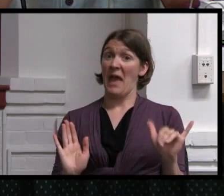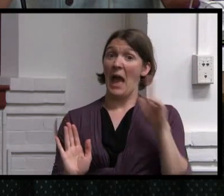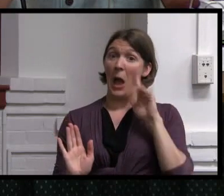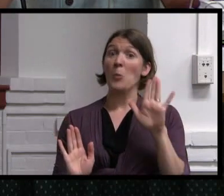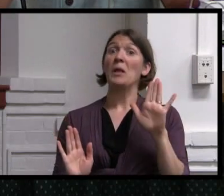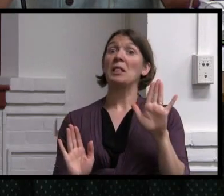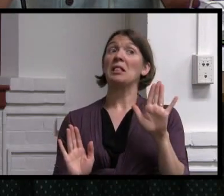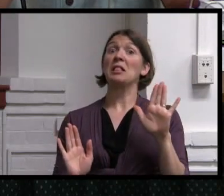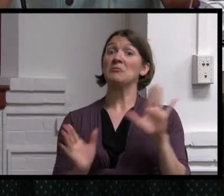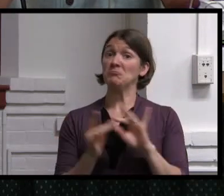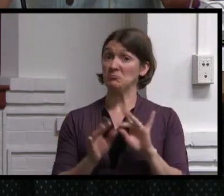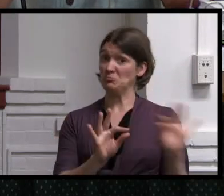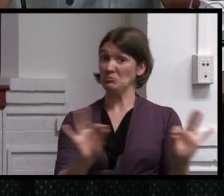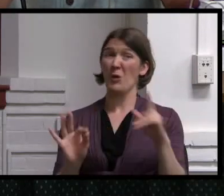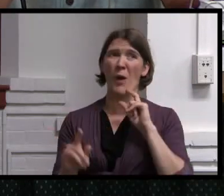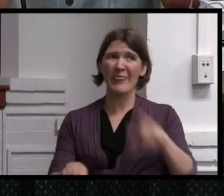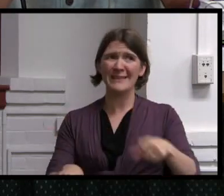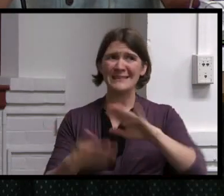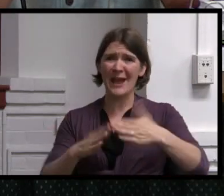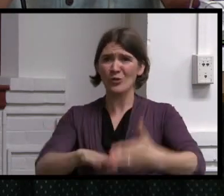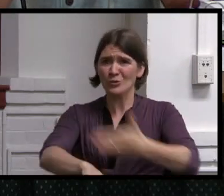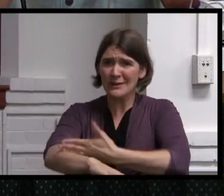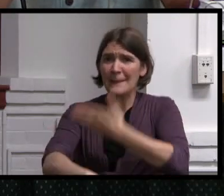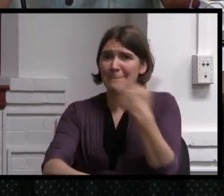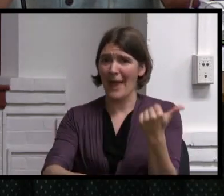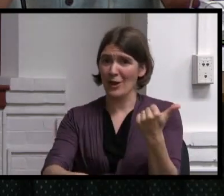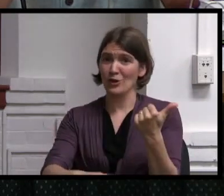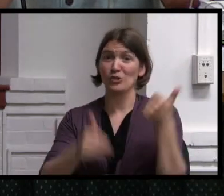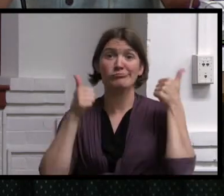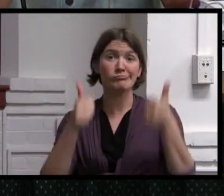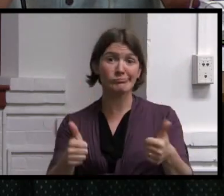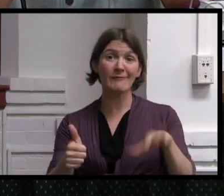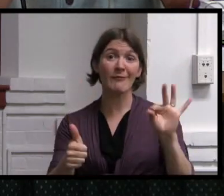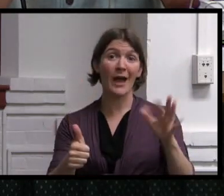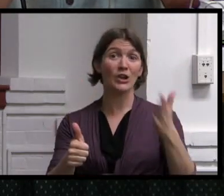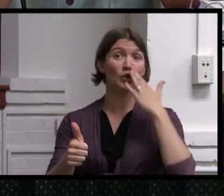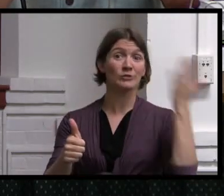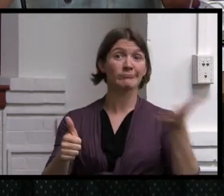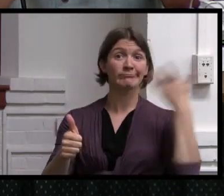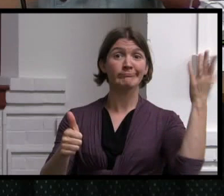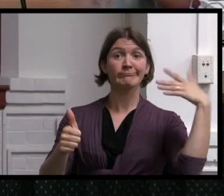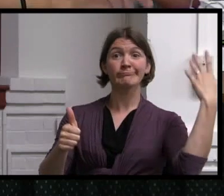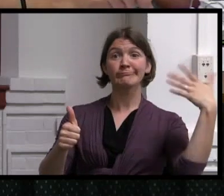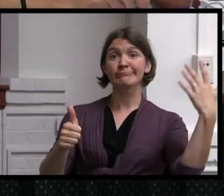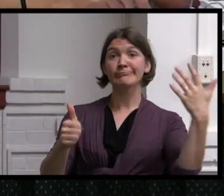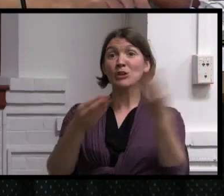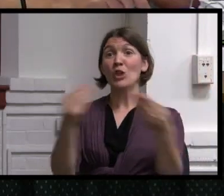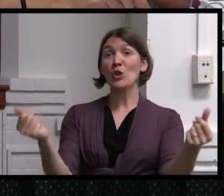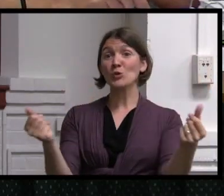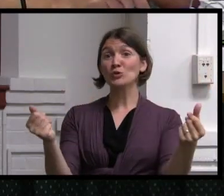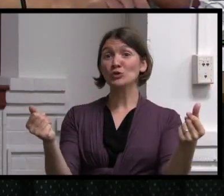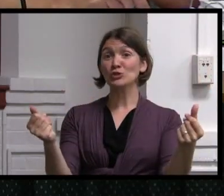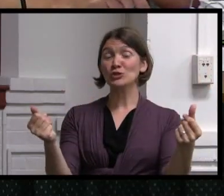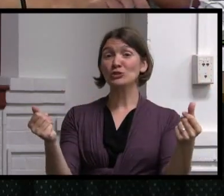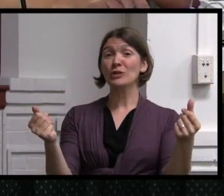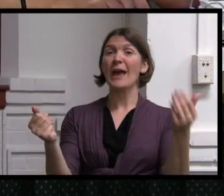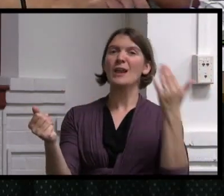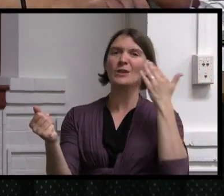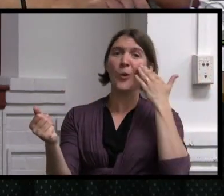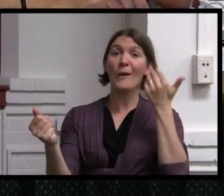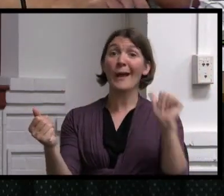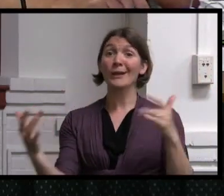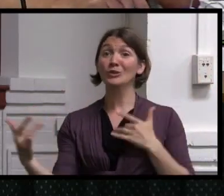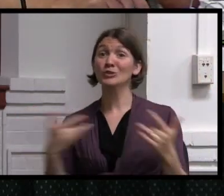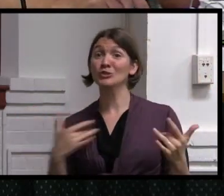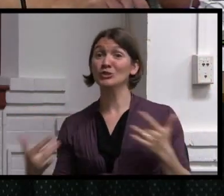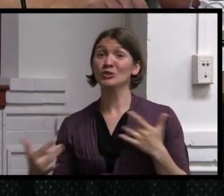spirit of just making a great town even greater and finding some good solutions and hearing some